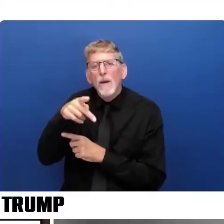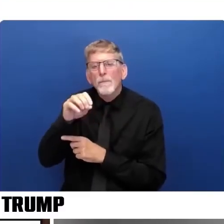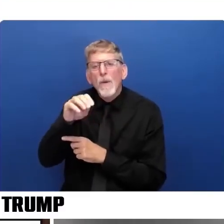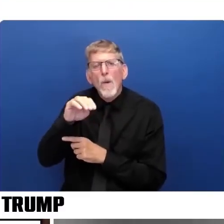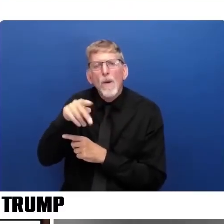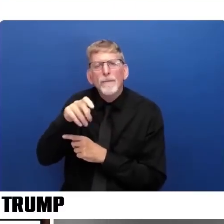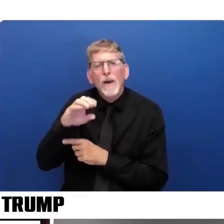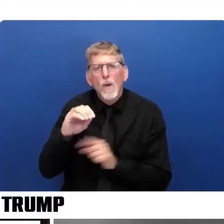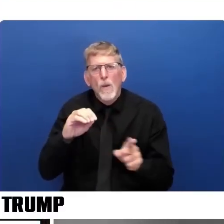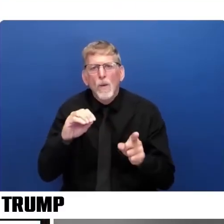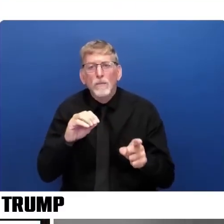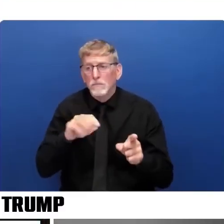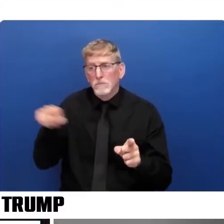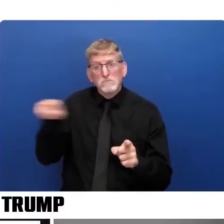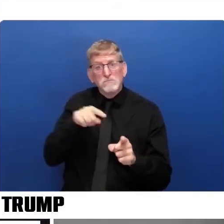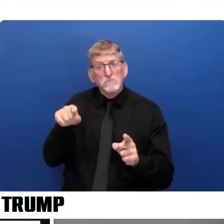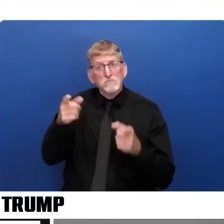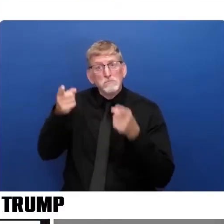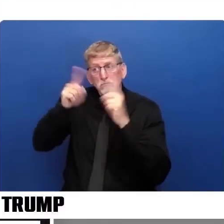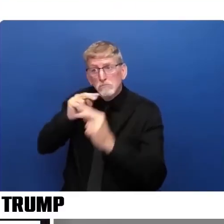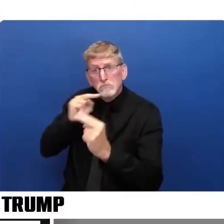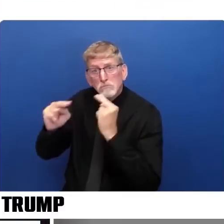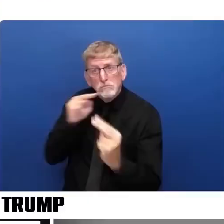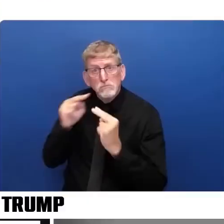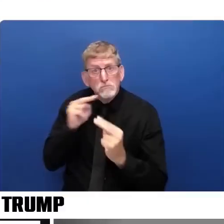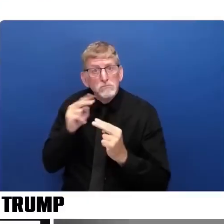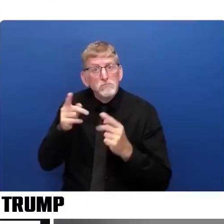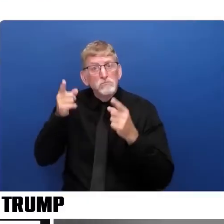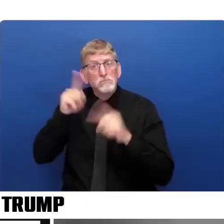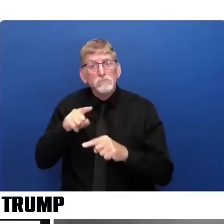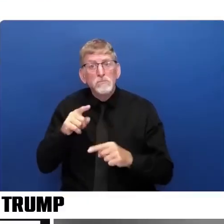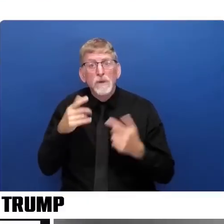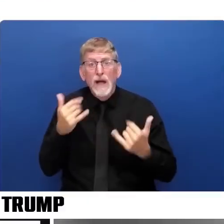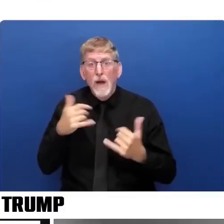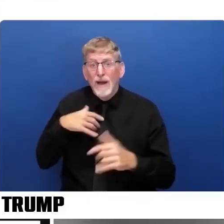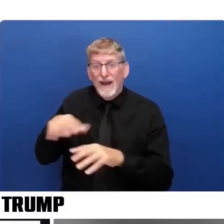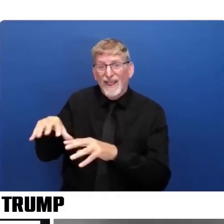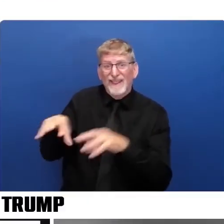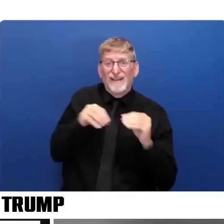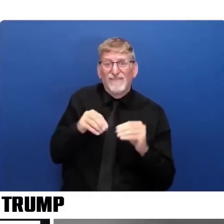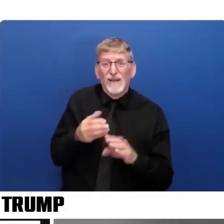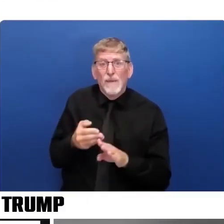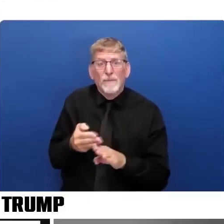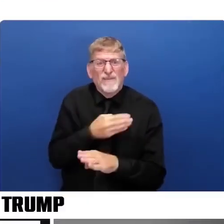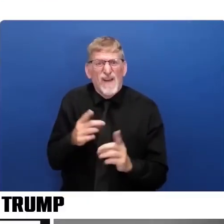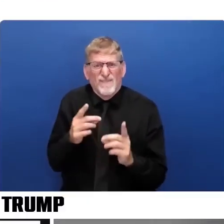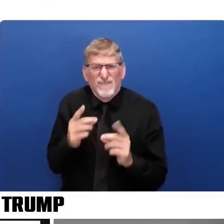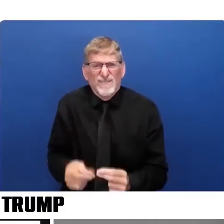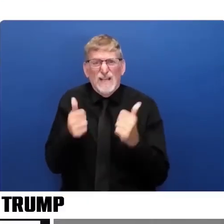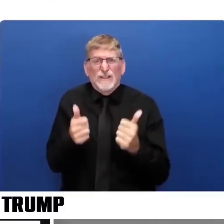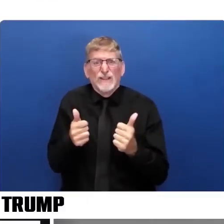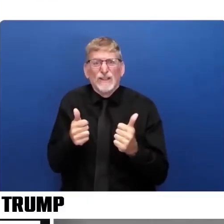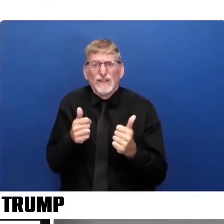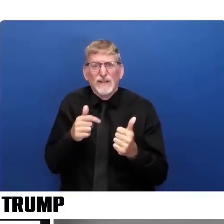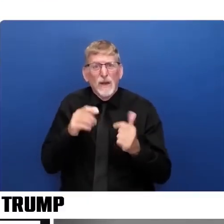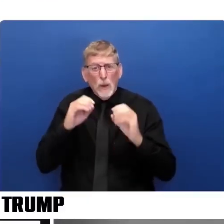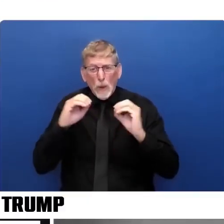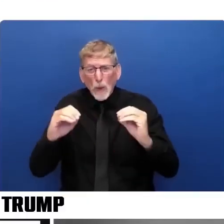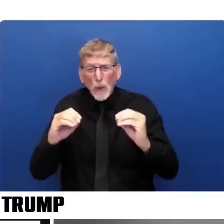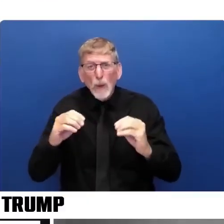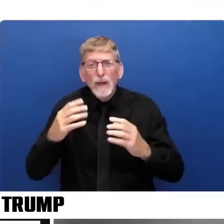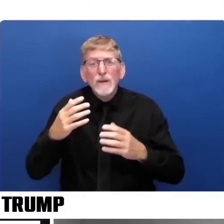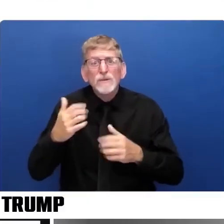was we were getting out. We would have been out faster than them, but we wouldn't have lost the soldiers. We wouldn't have left many Americans behind, and we wouldn't have